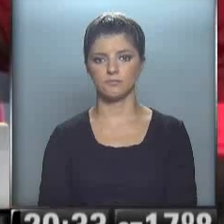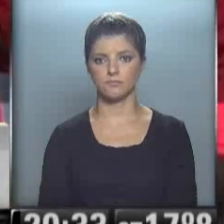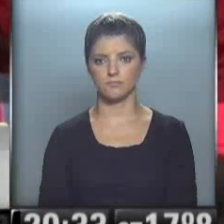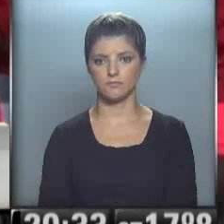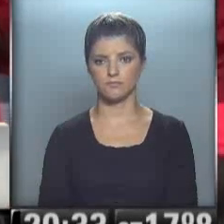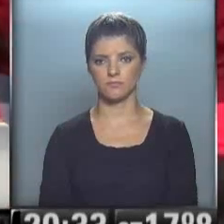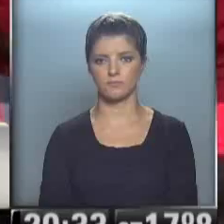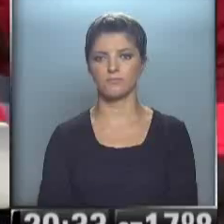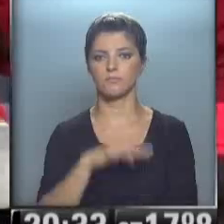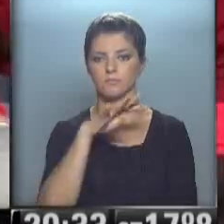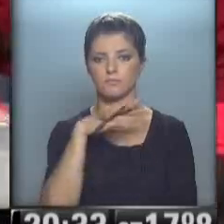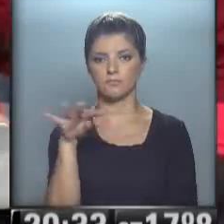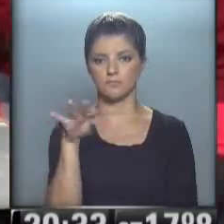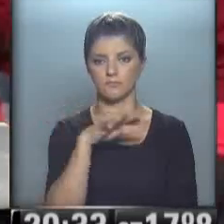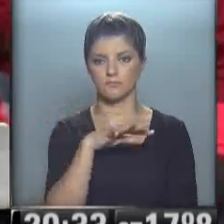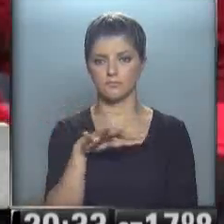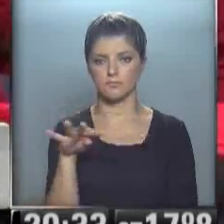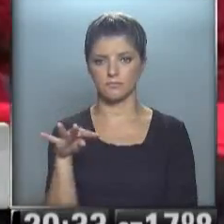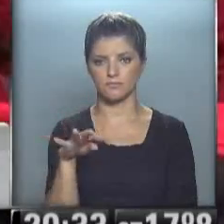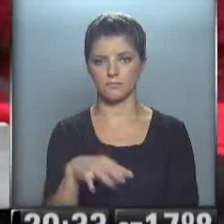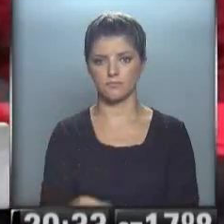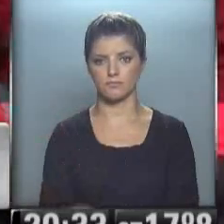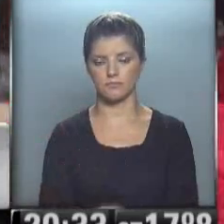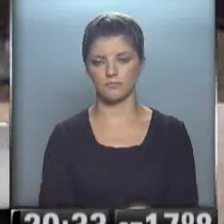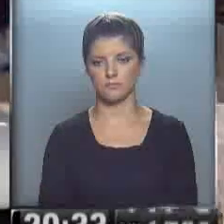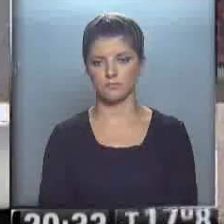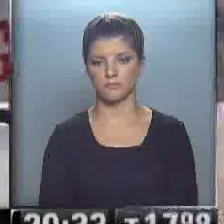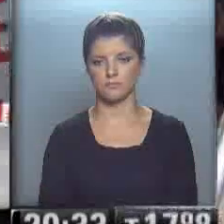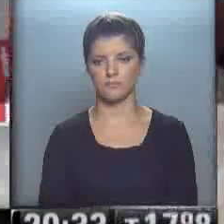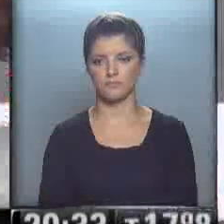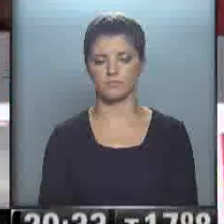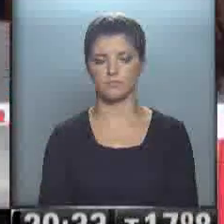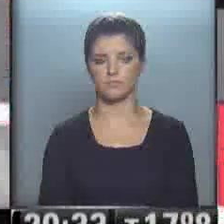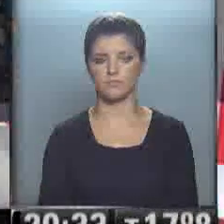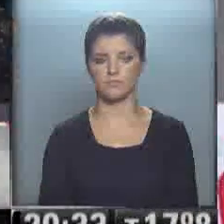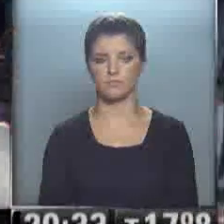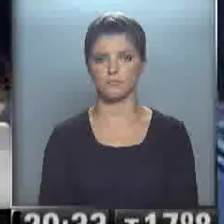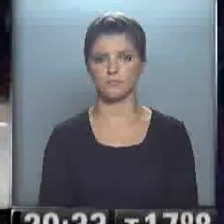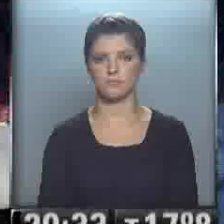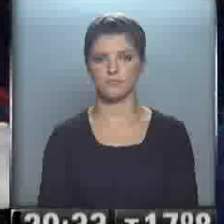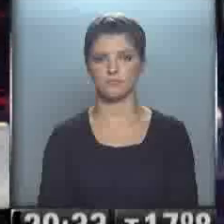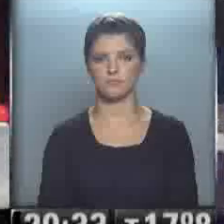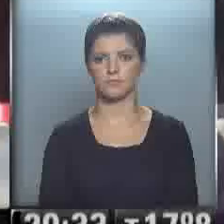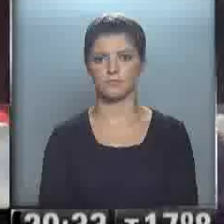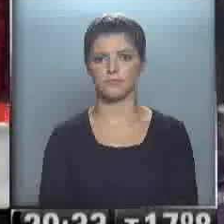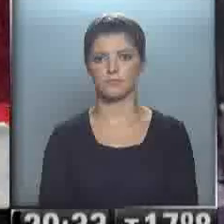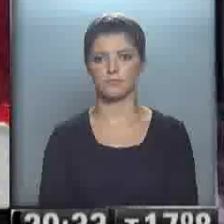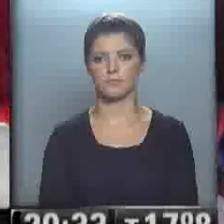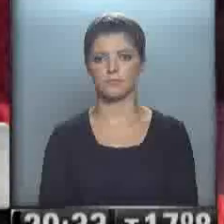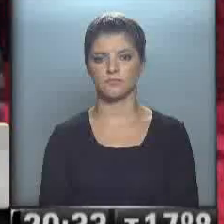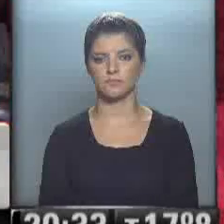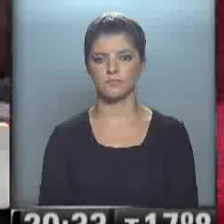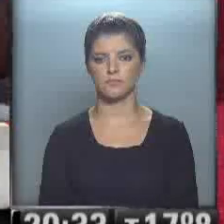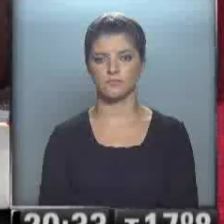Now. We are not interested in any stories. No, even one girl is enough to get any